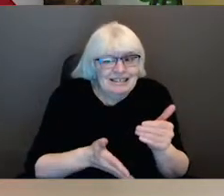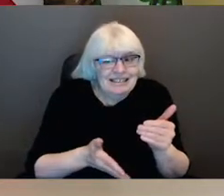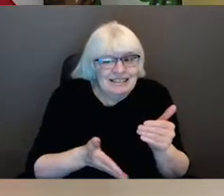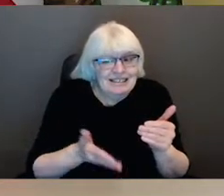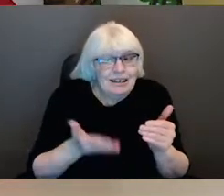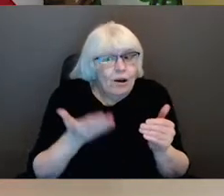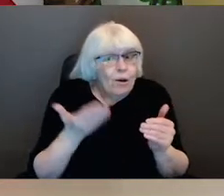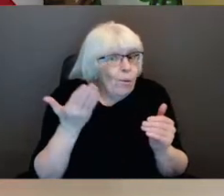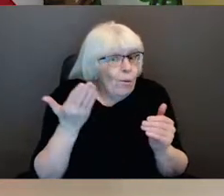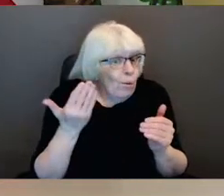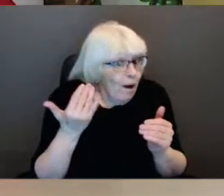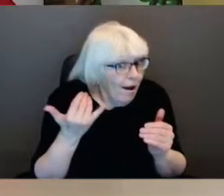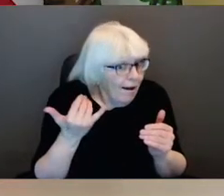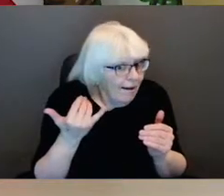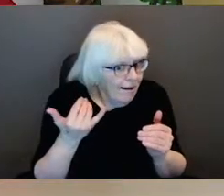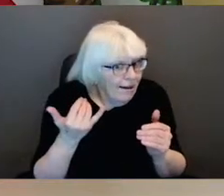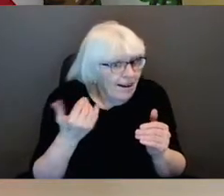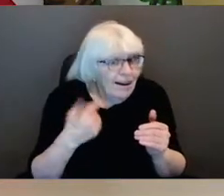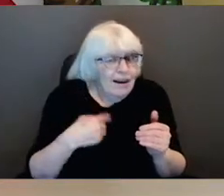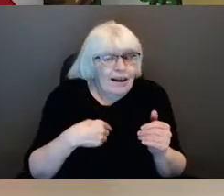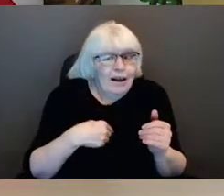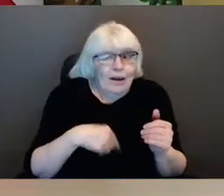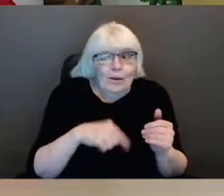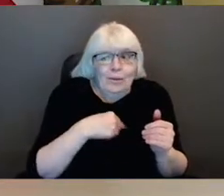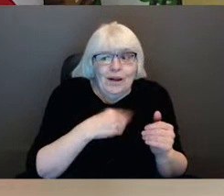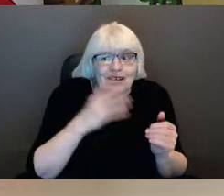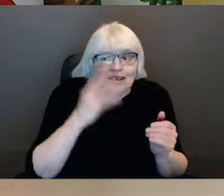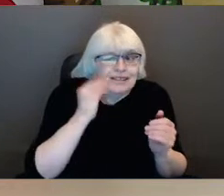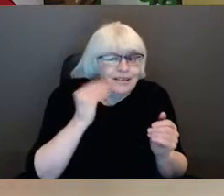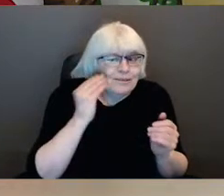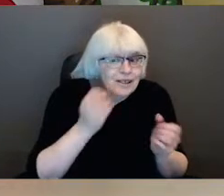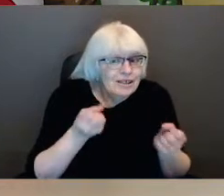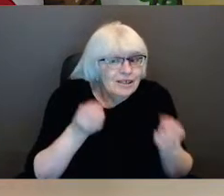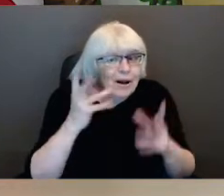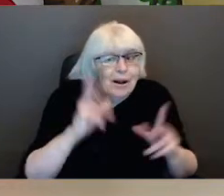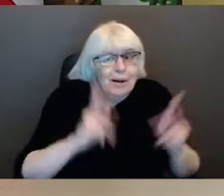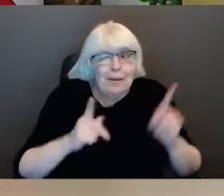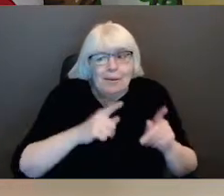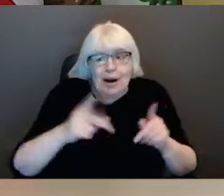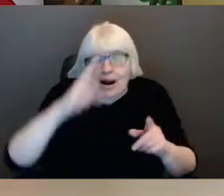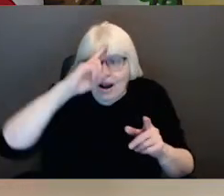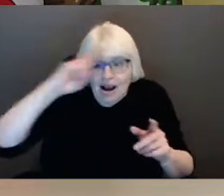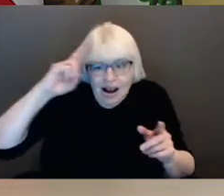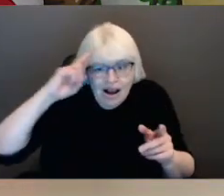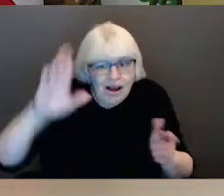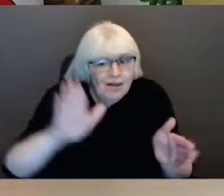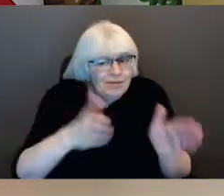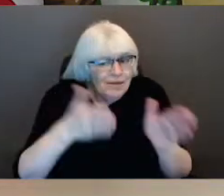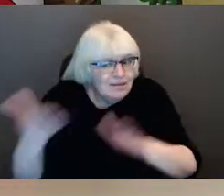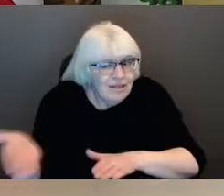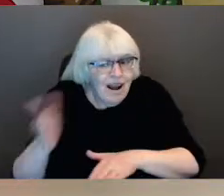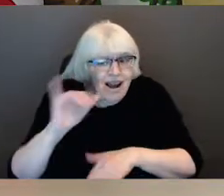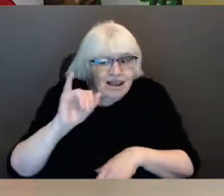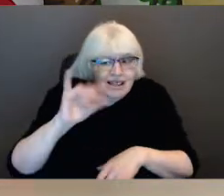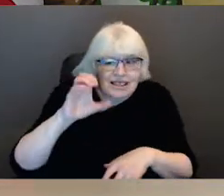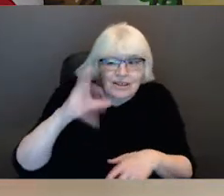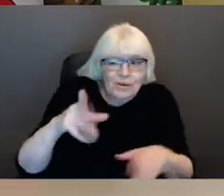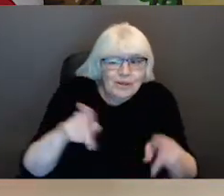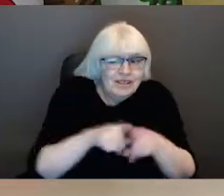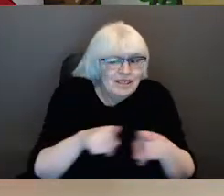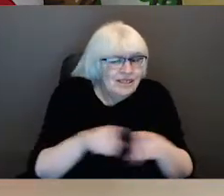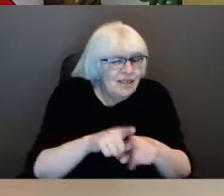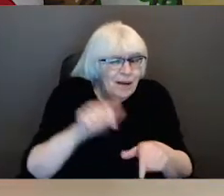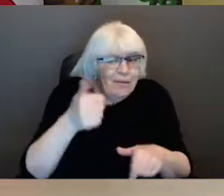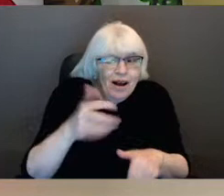not experienced the hospitalizations, the deaths, and the ICU admissions that almost everywhere else did, and